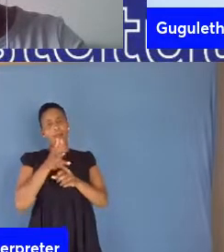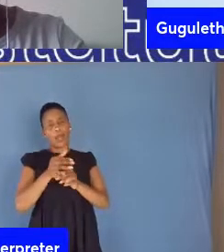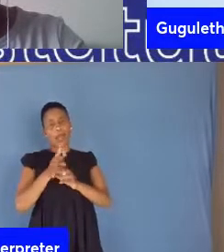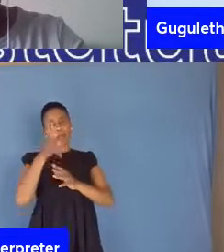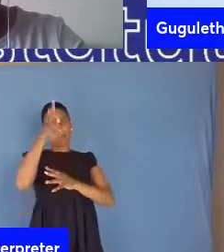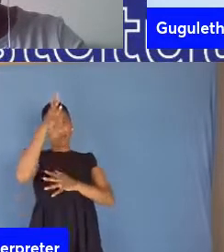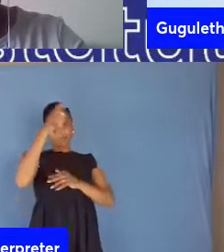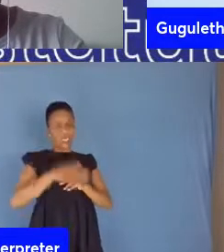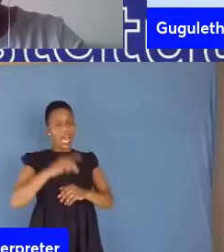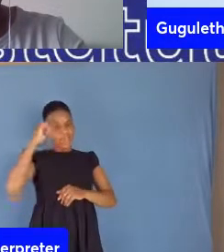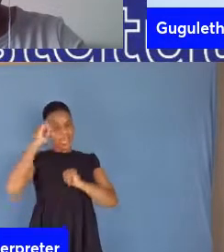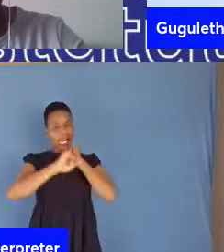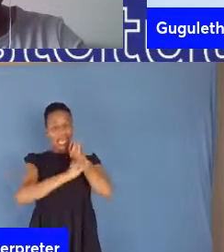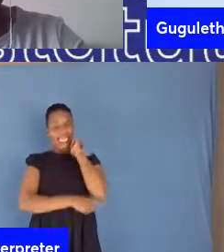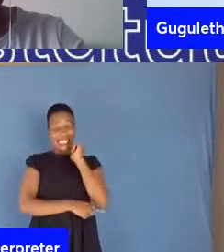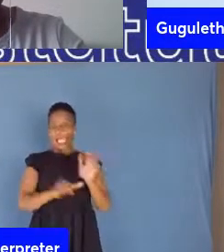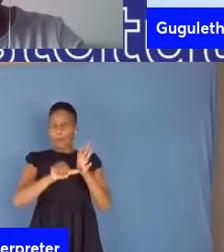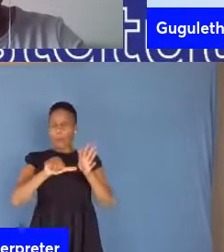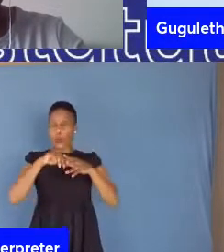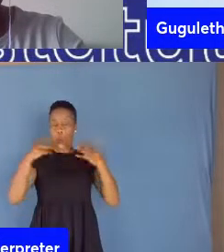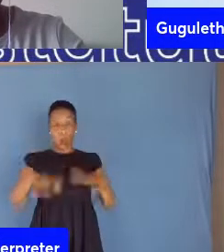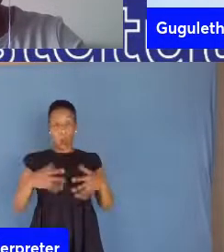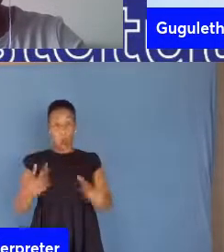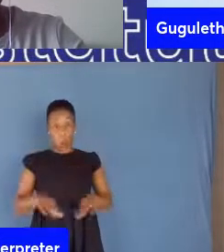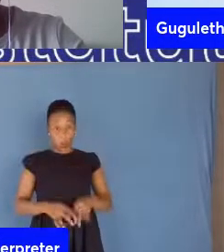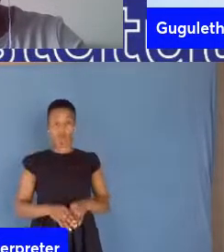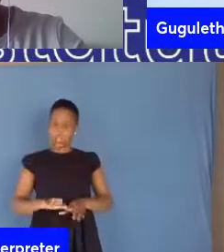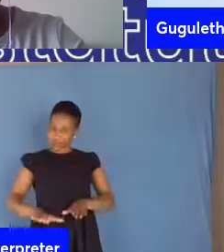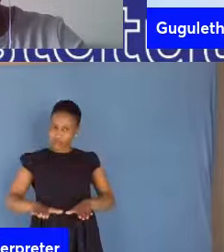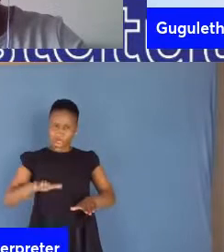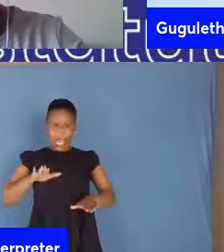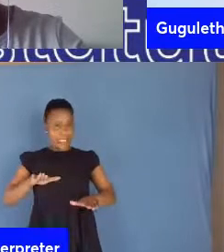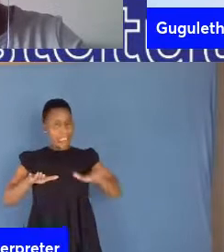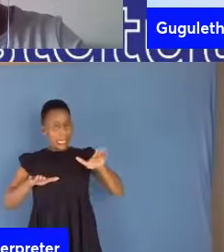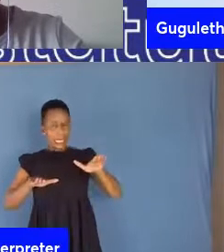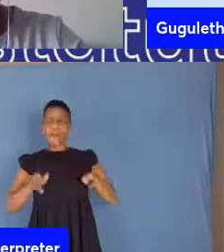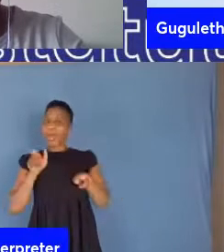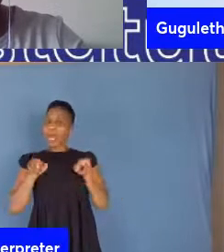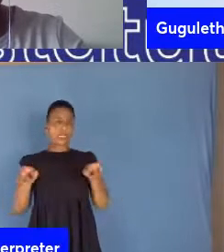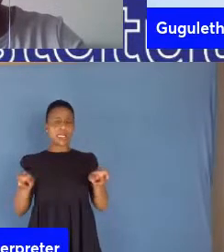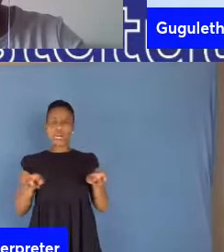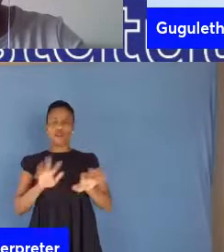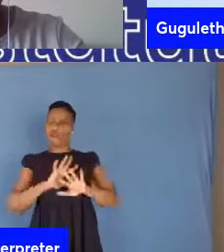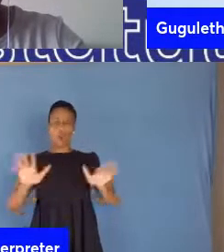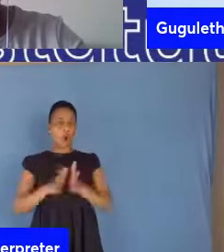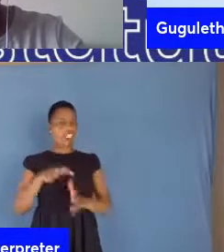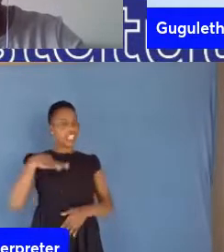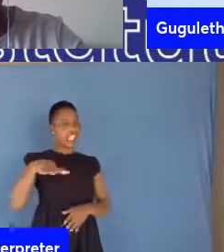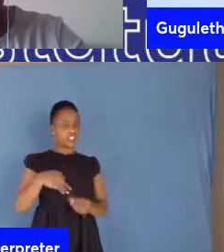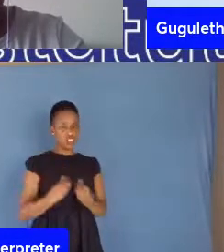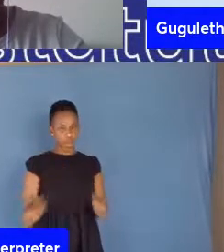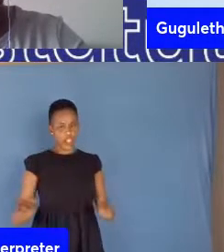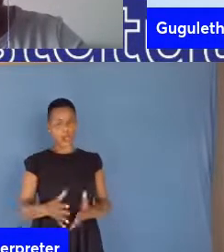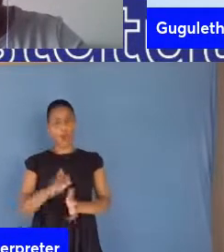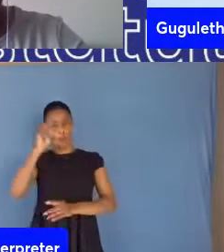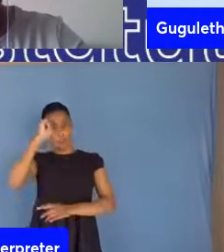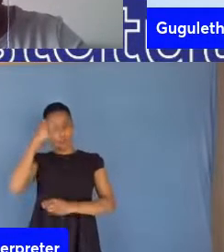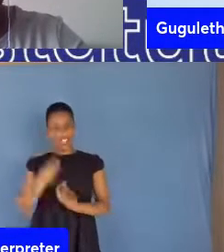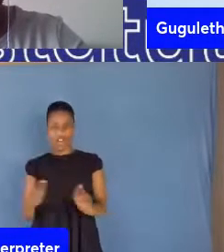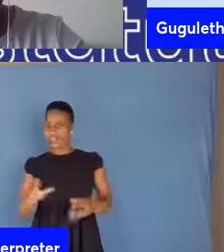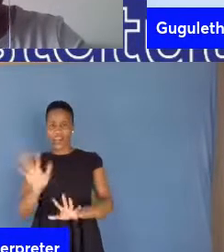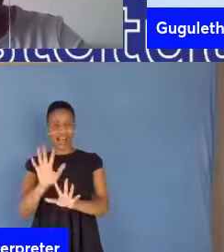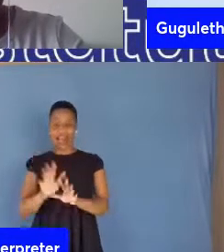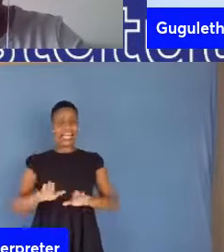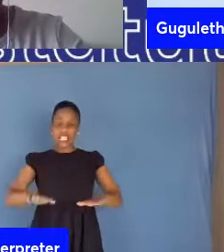most importantly, raising human beings and not necessarily girl children or boy children, because in that case,